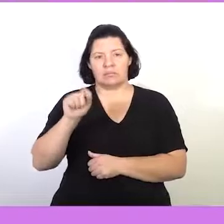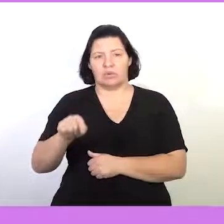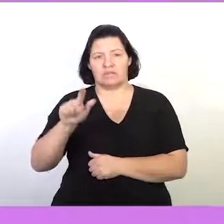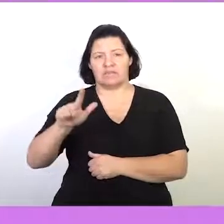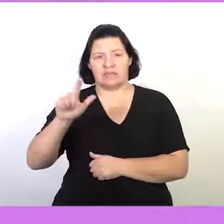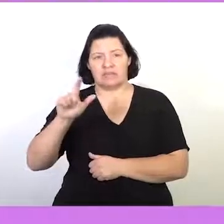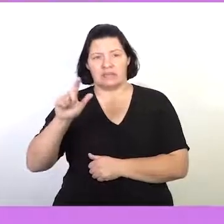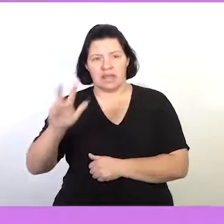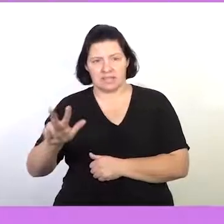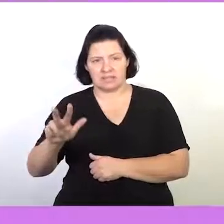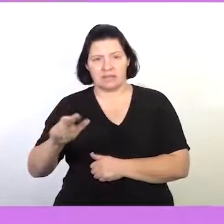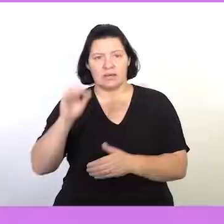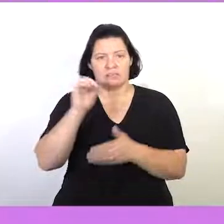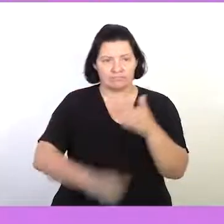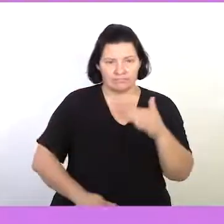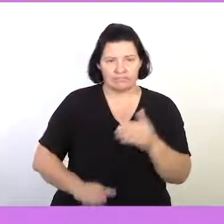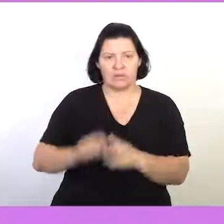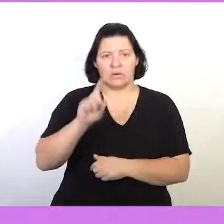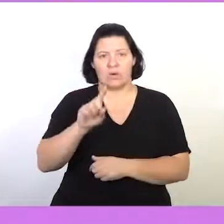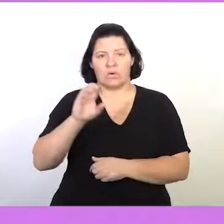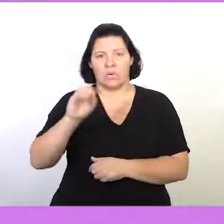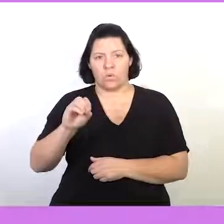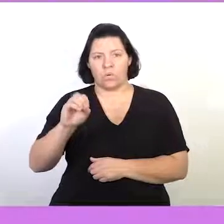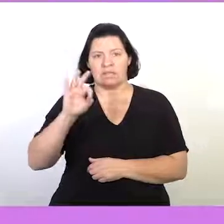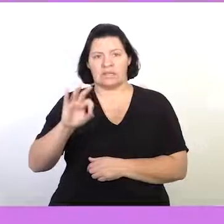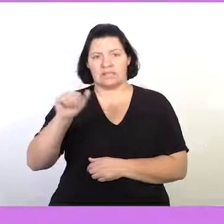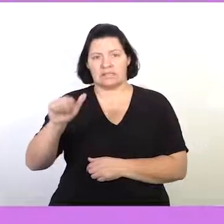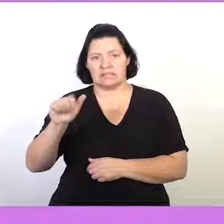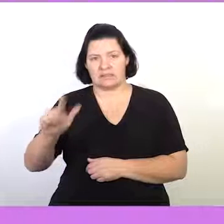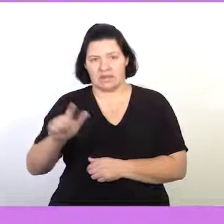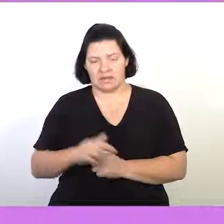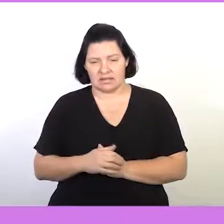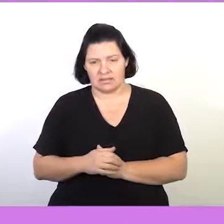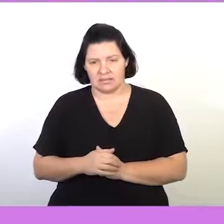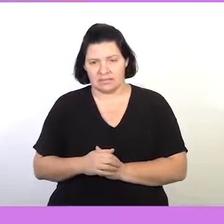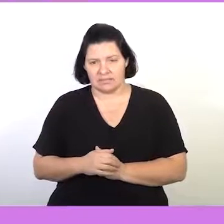1,920 rand and 78 cents minus